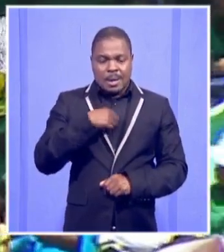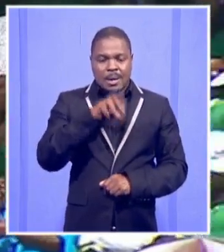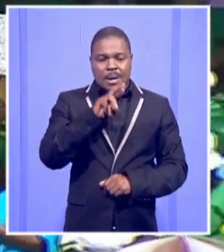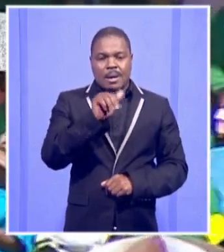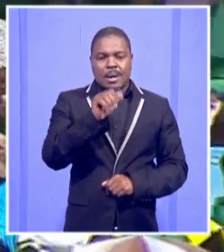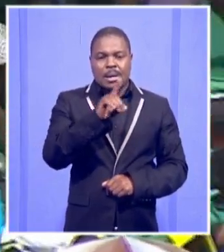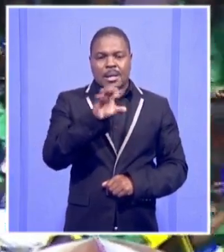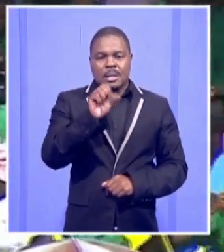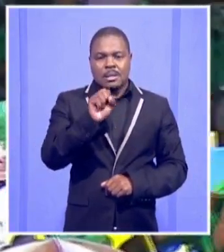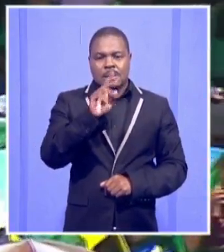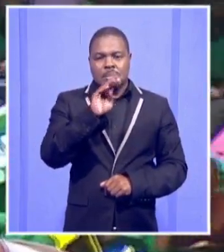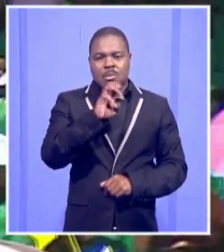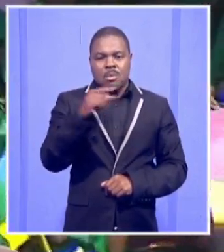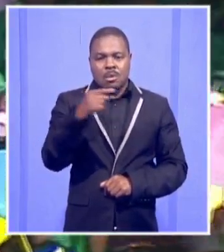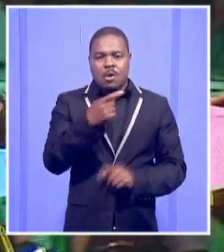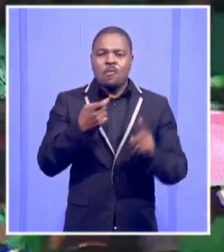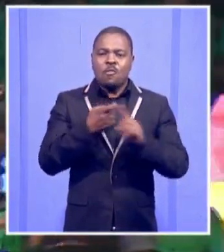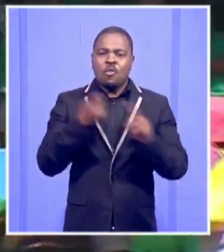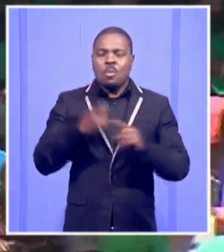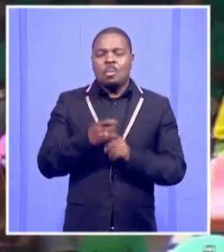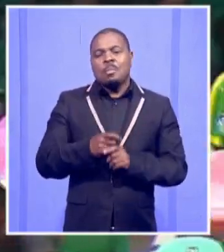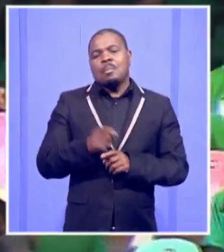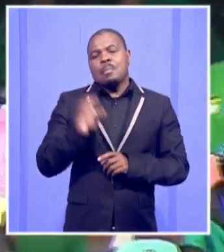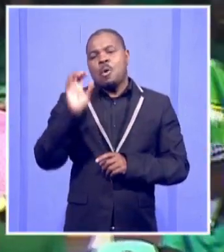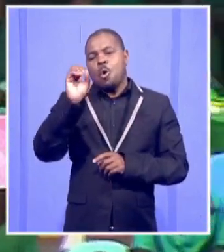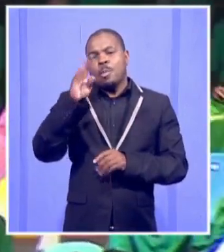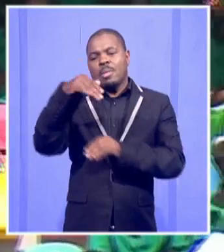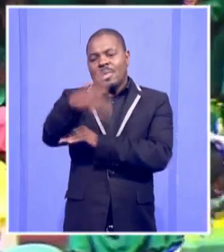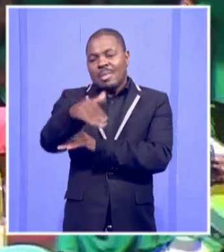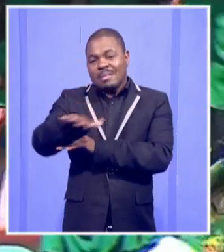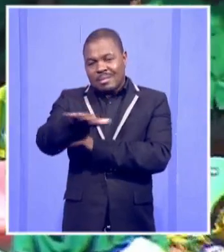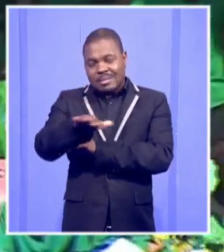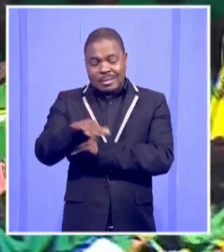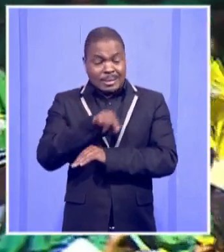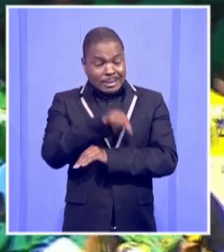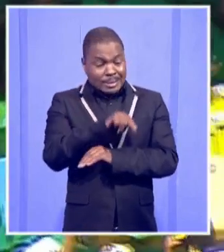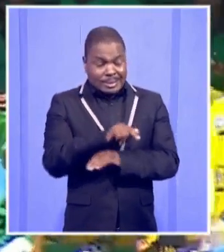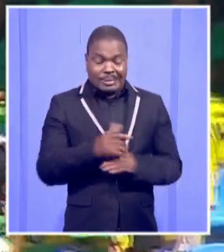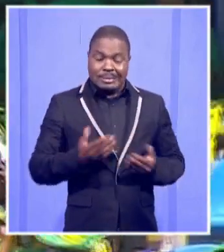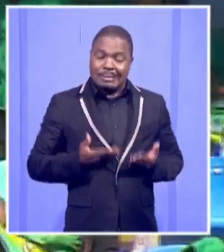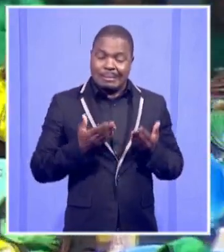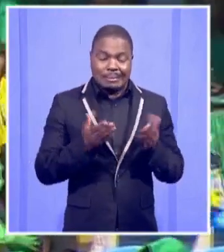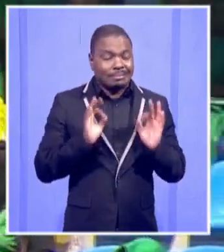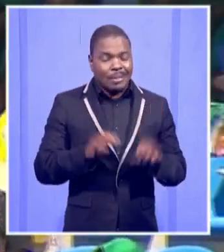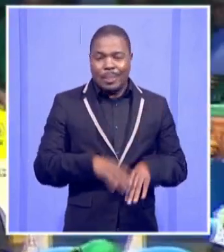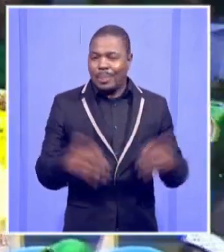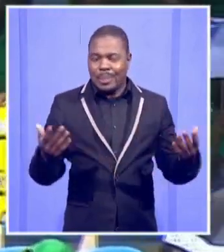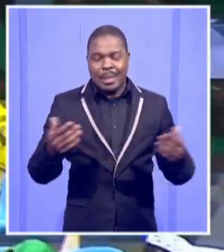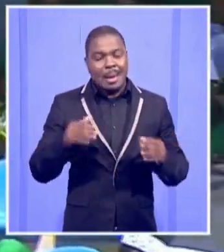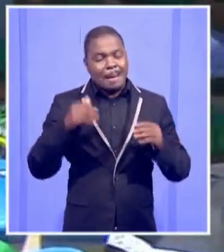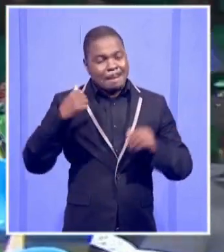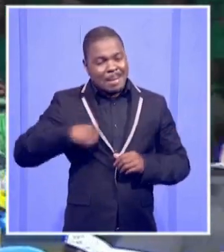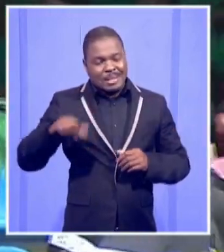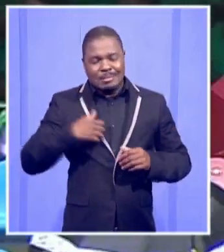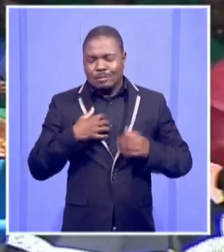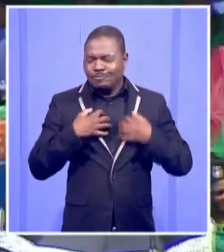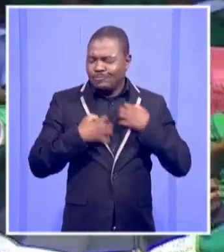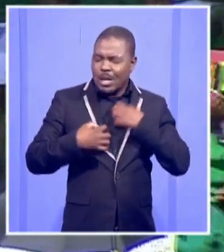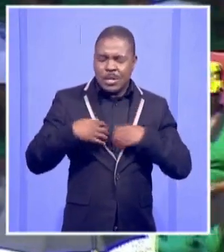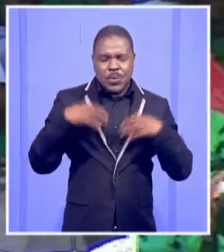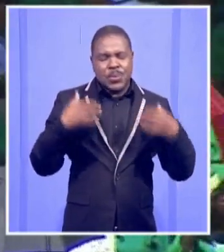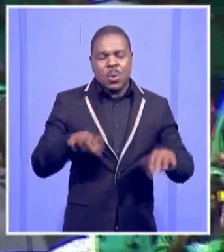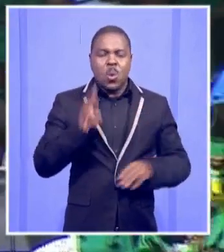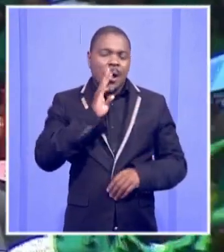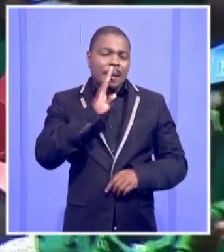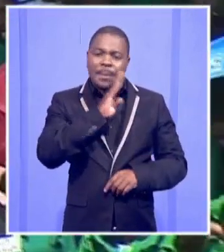just outside Bloemfontein, yes, service delivery is not accordingly. The municipality is under a lot of frustrations. There's lack of